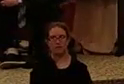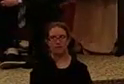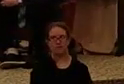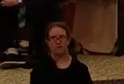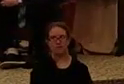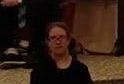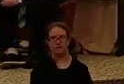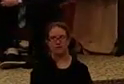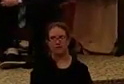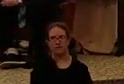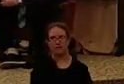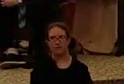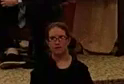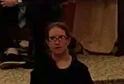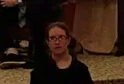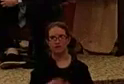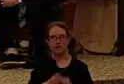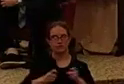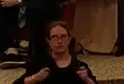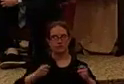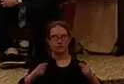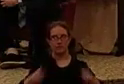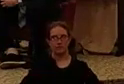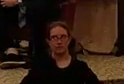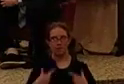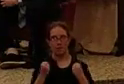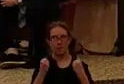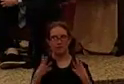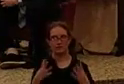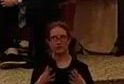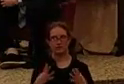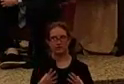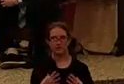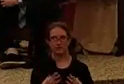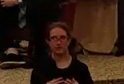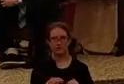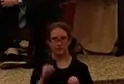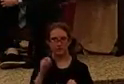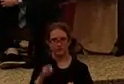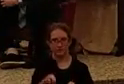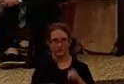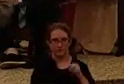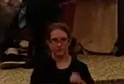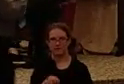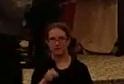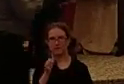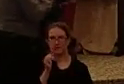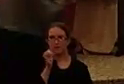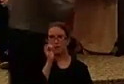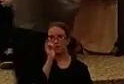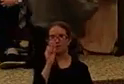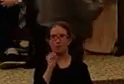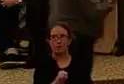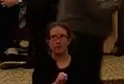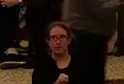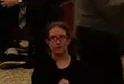And then it began to possess my life, so much so that I was sneaking it in work.